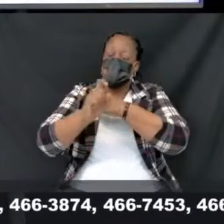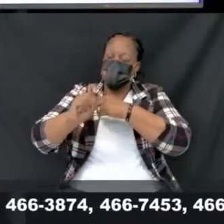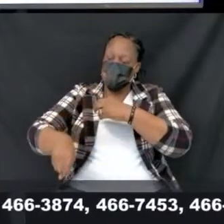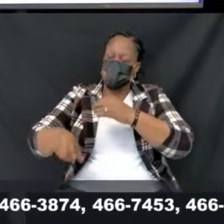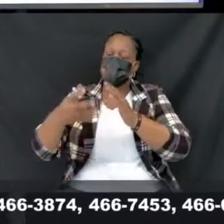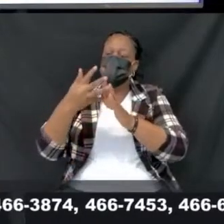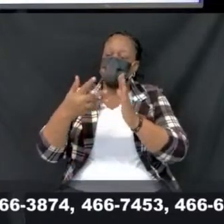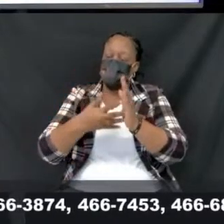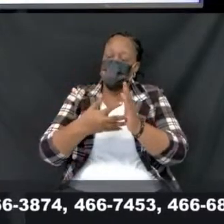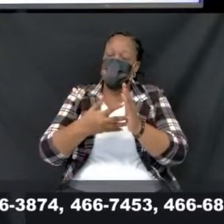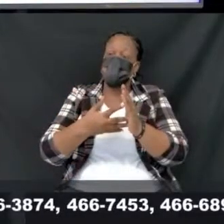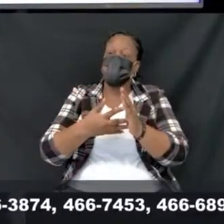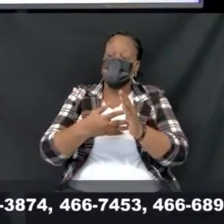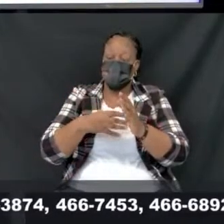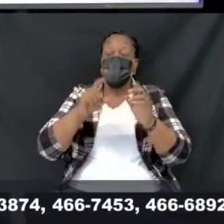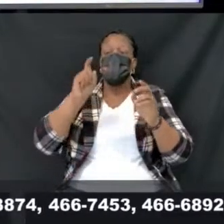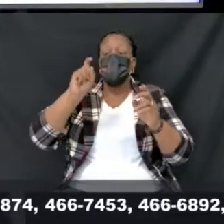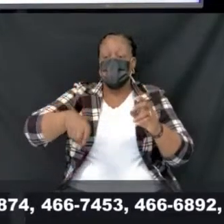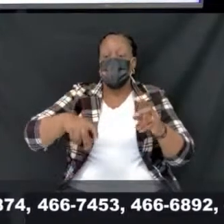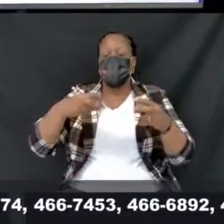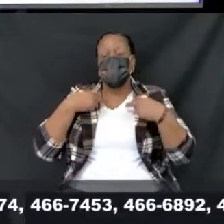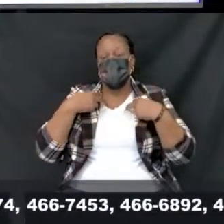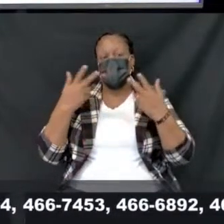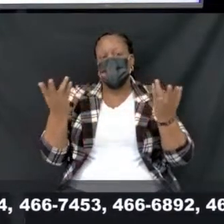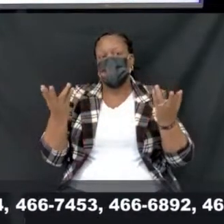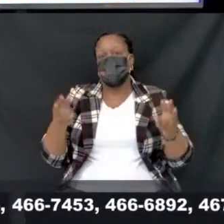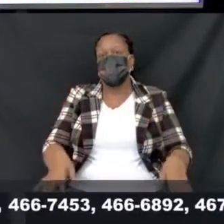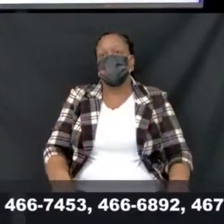have to have that pre-departure test.